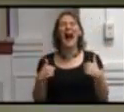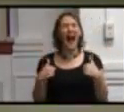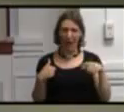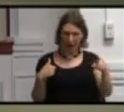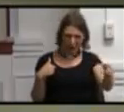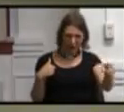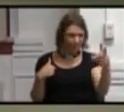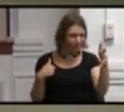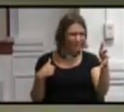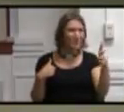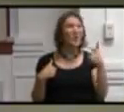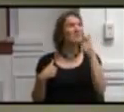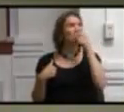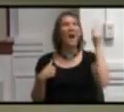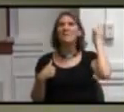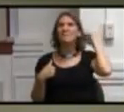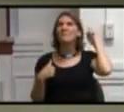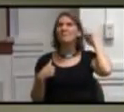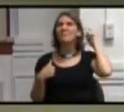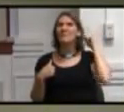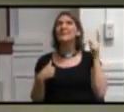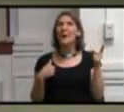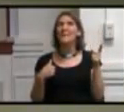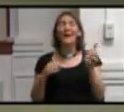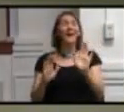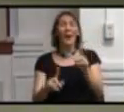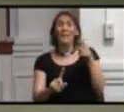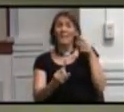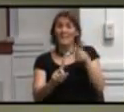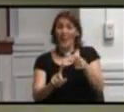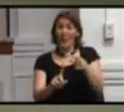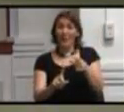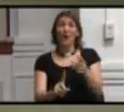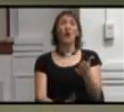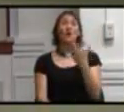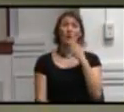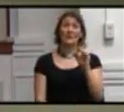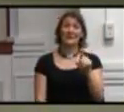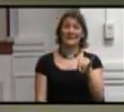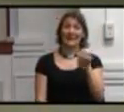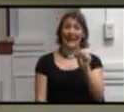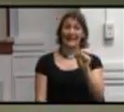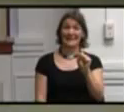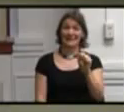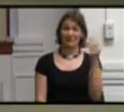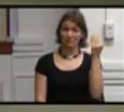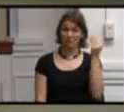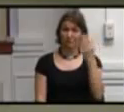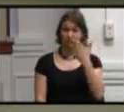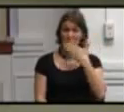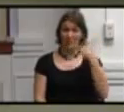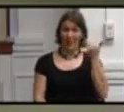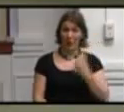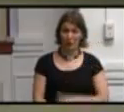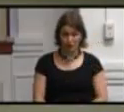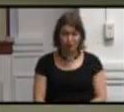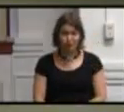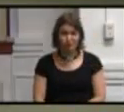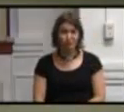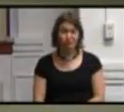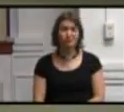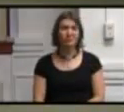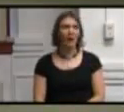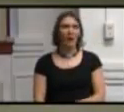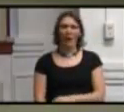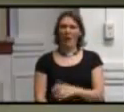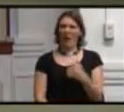thinking. Yeah, actually it was. I think your question alludes to the fact that it's safe to say it's a pretty good deal. Yeah, no, it is a good deal. It's a good deal. Yeah. It's a very good deal, especially